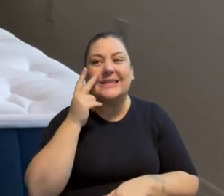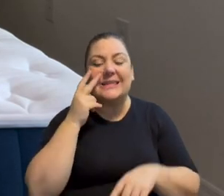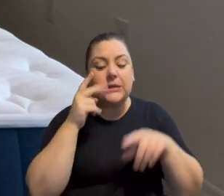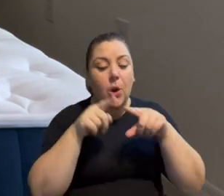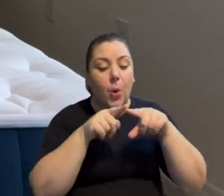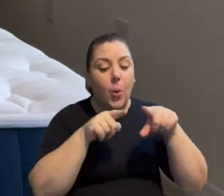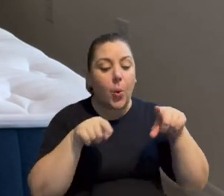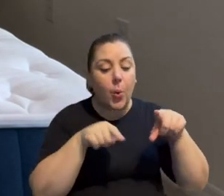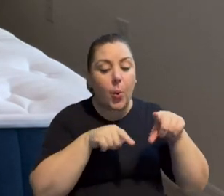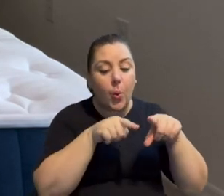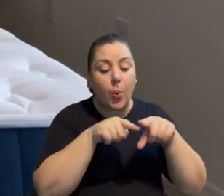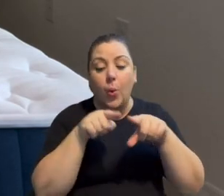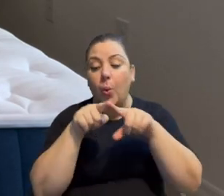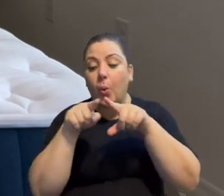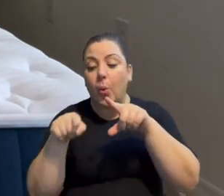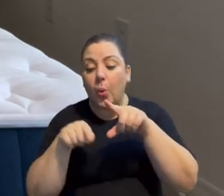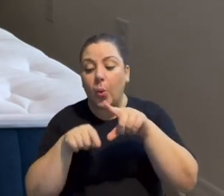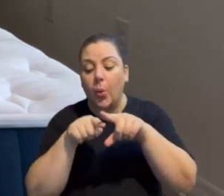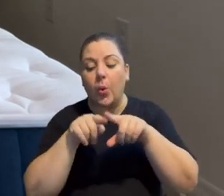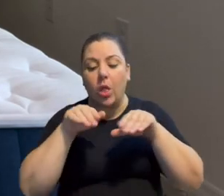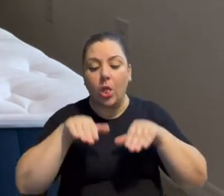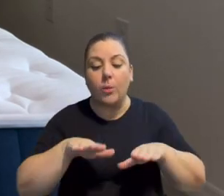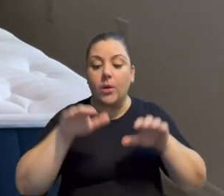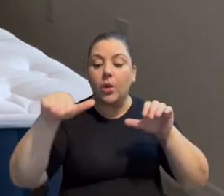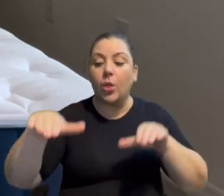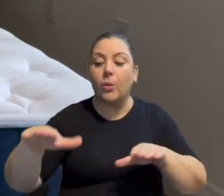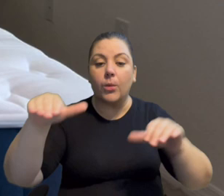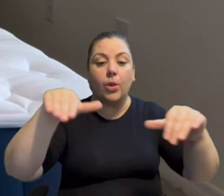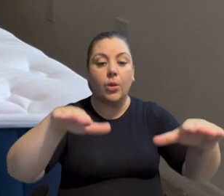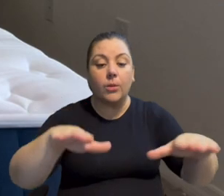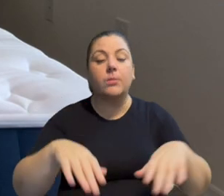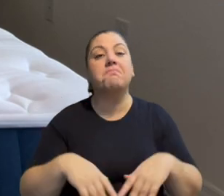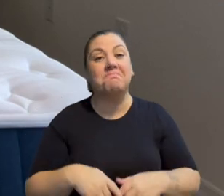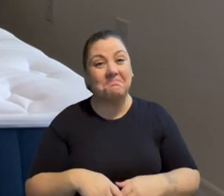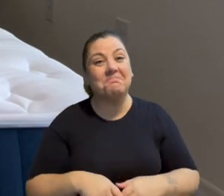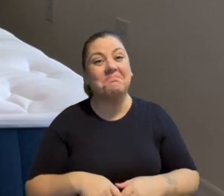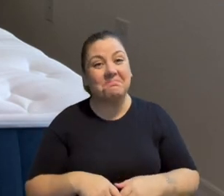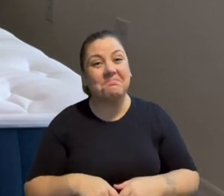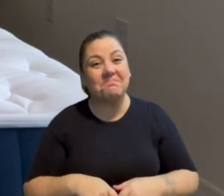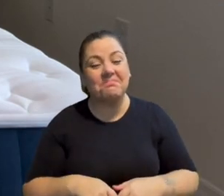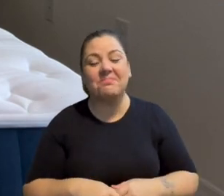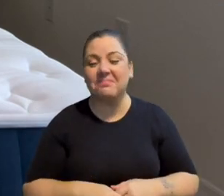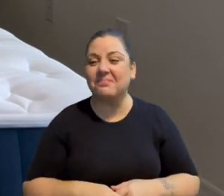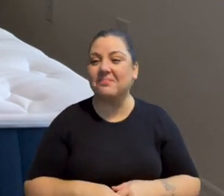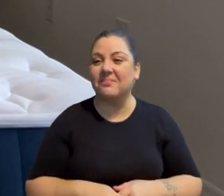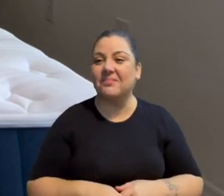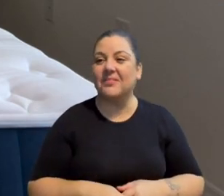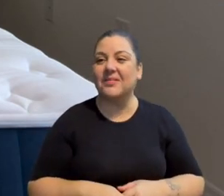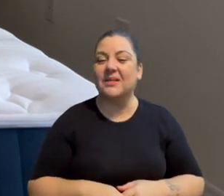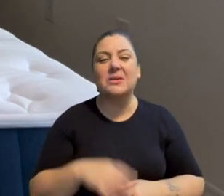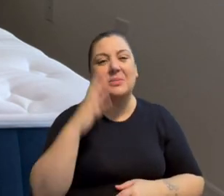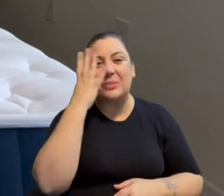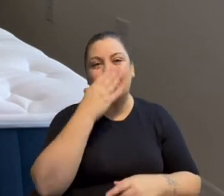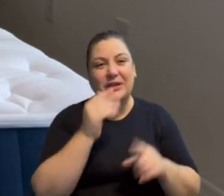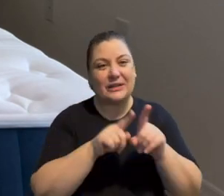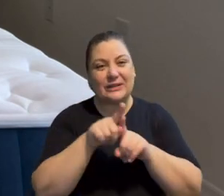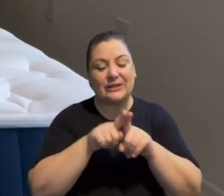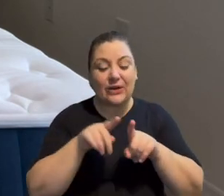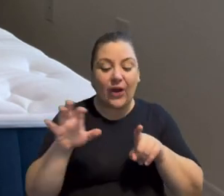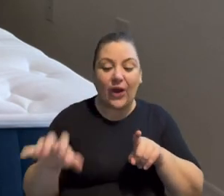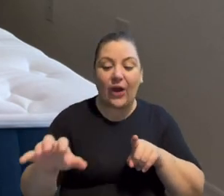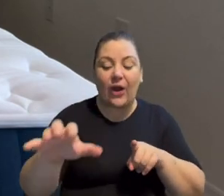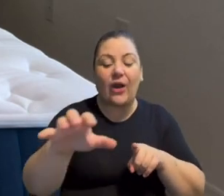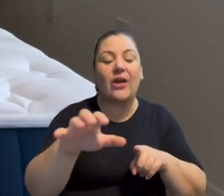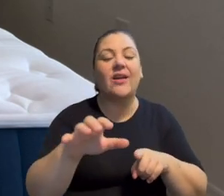these little pockets here where they dip down, where they've actually quilted a little pretty star in them. And this really gives a